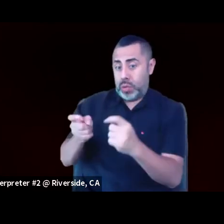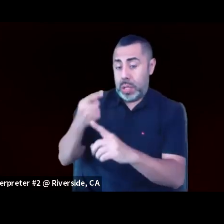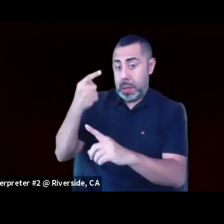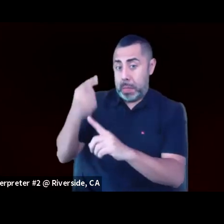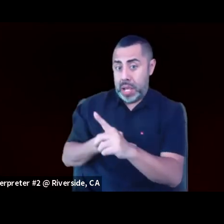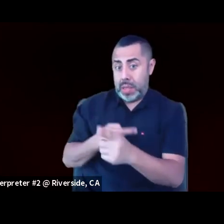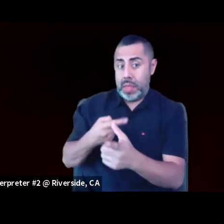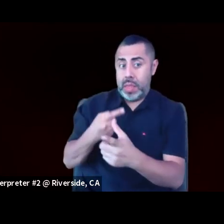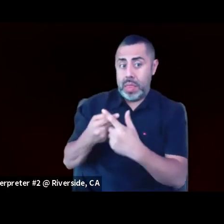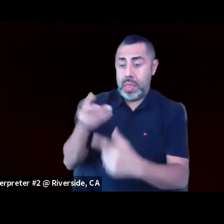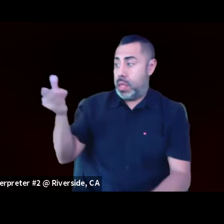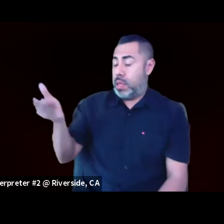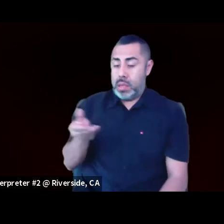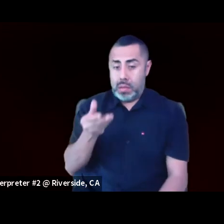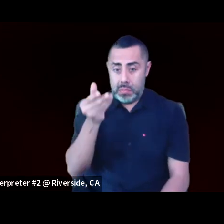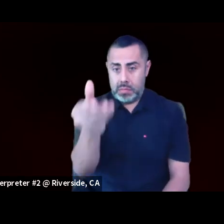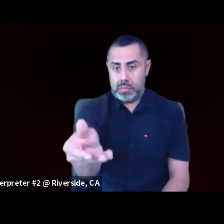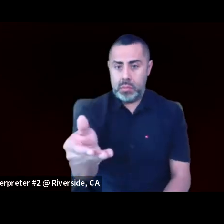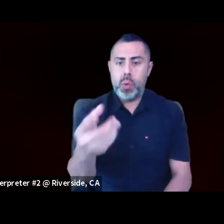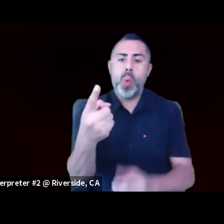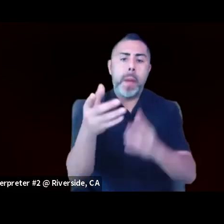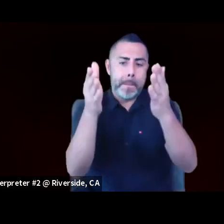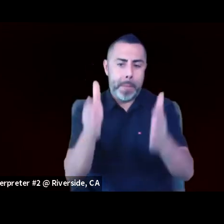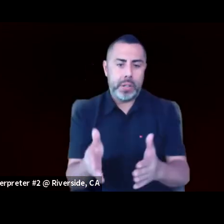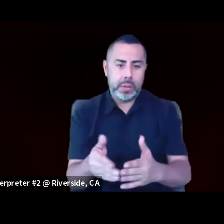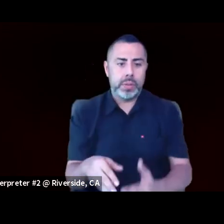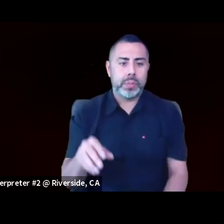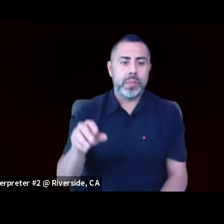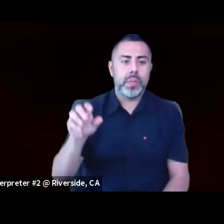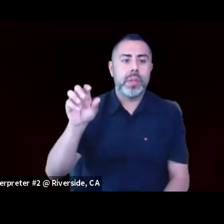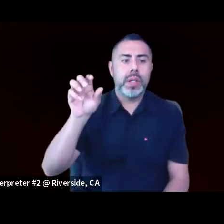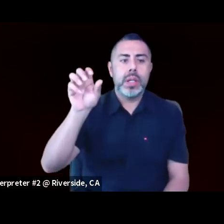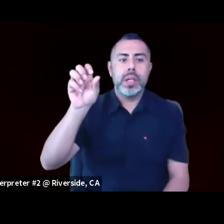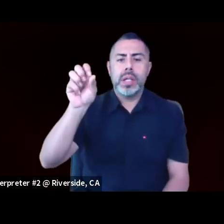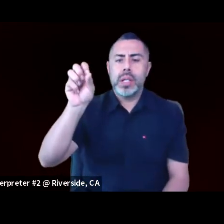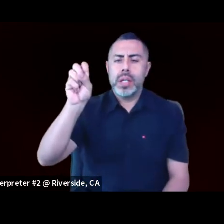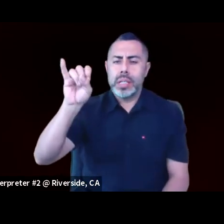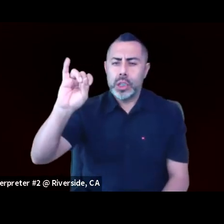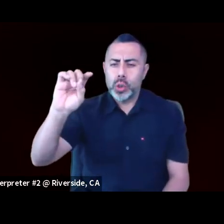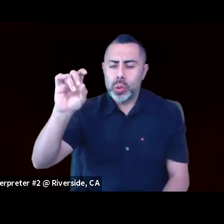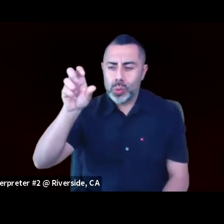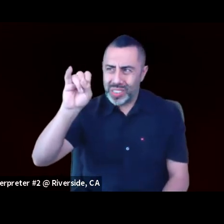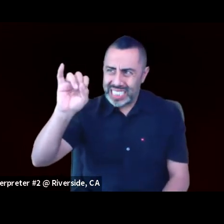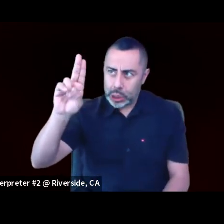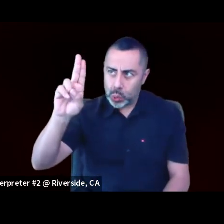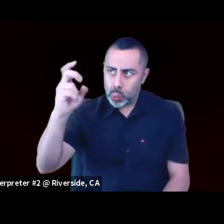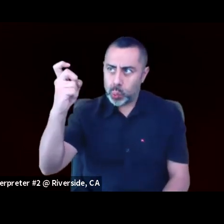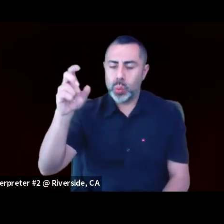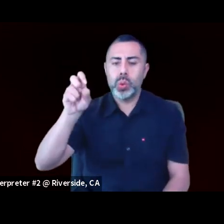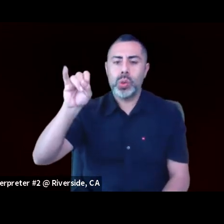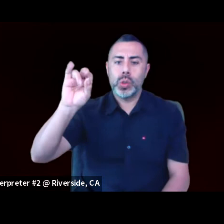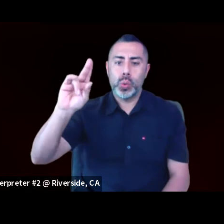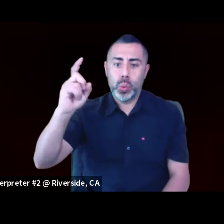Susu is the West African term, and tanda is the South American term.